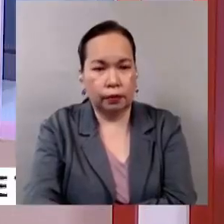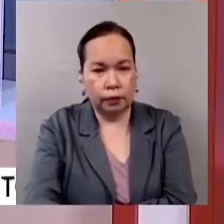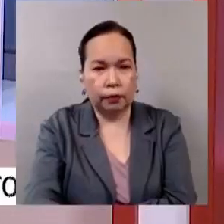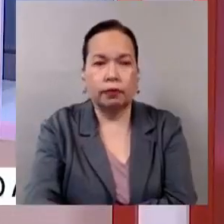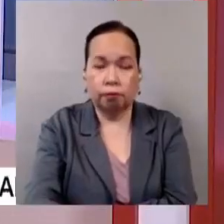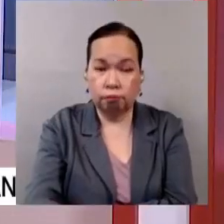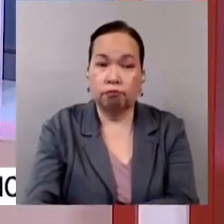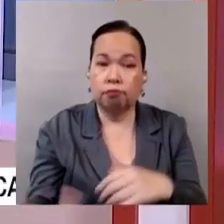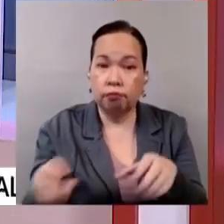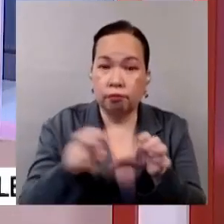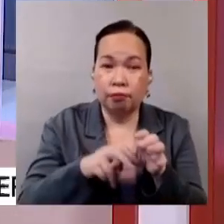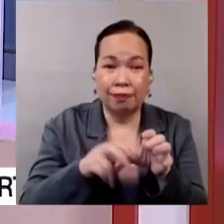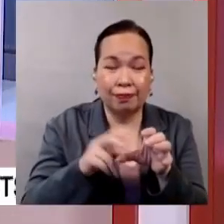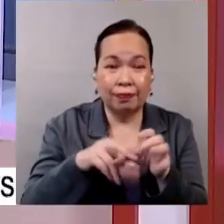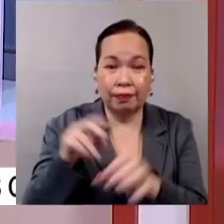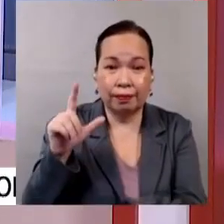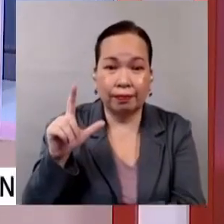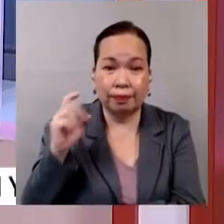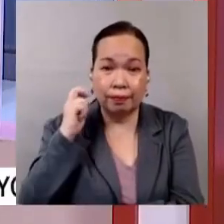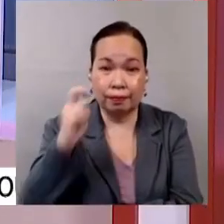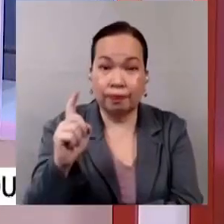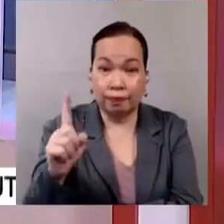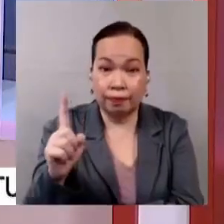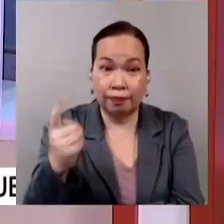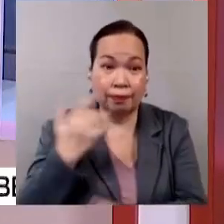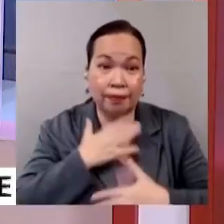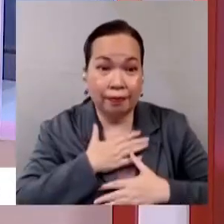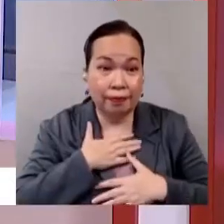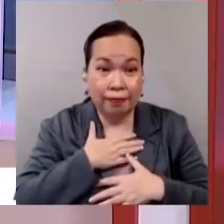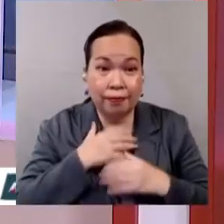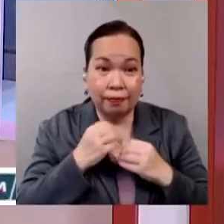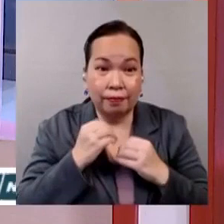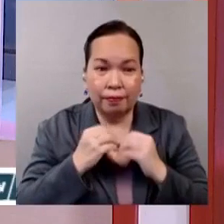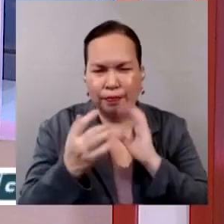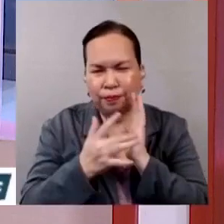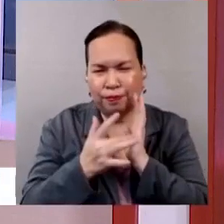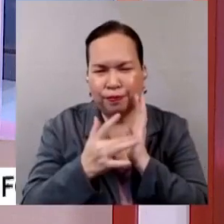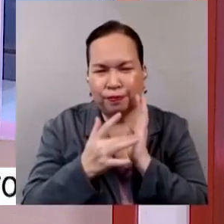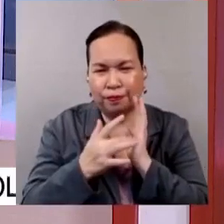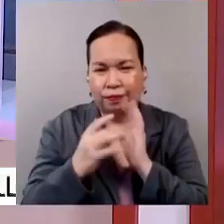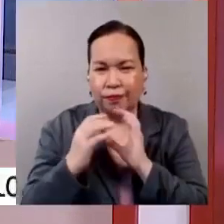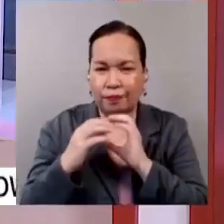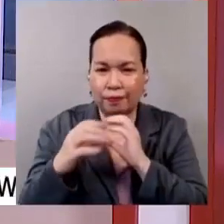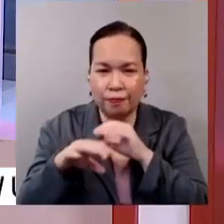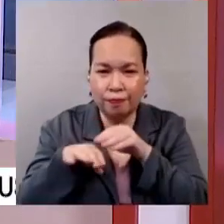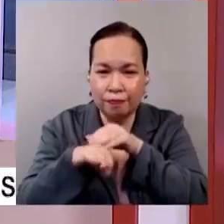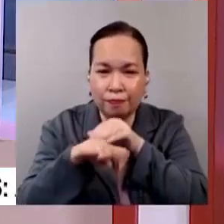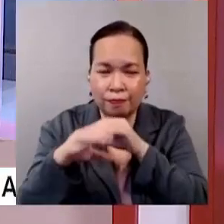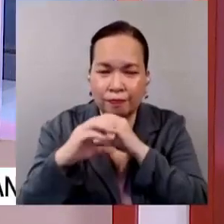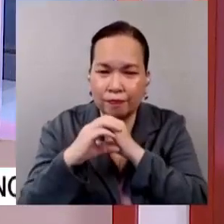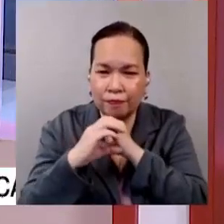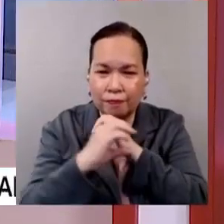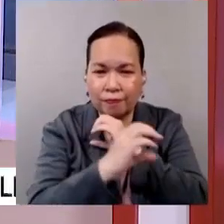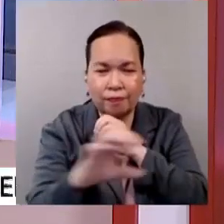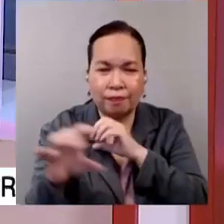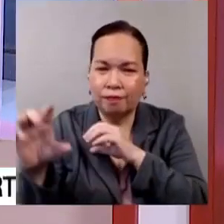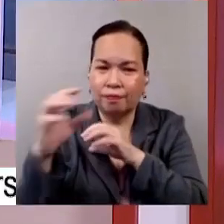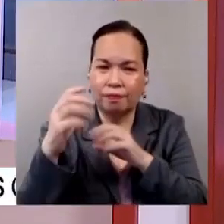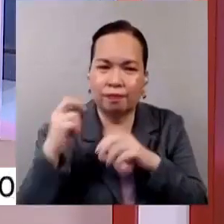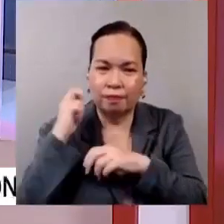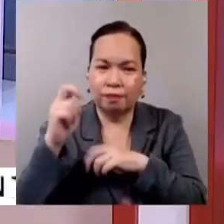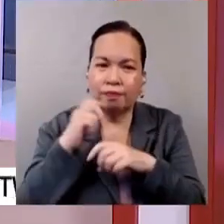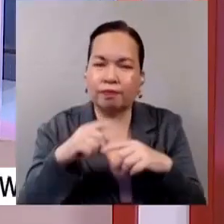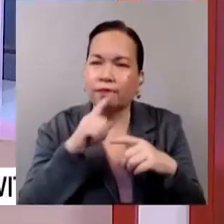Passengers of the LRT1 now enjoying its more modern trains that were launched Thursday, with management promising to give their customers